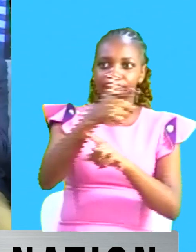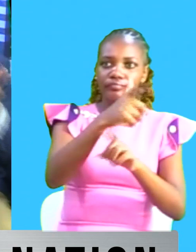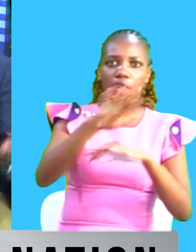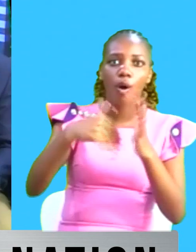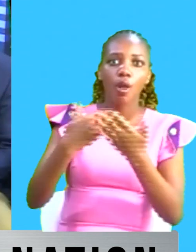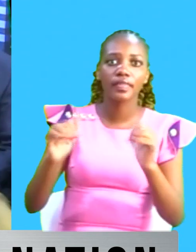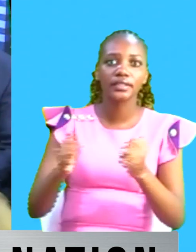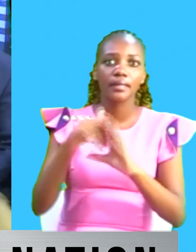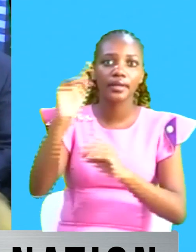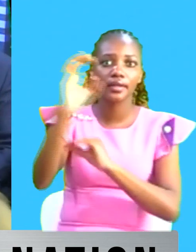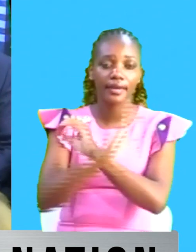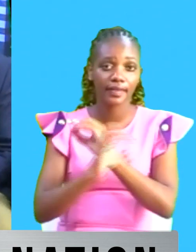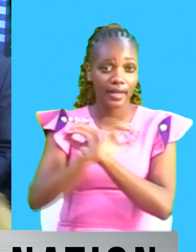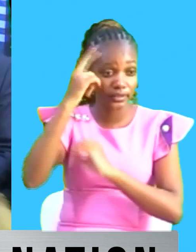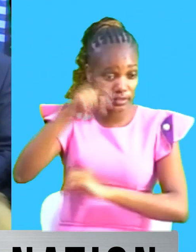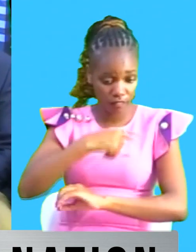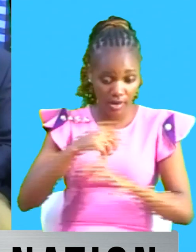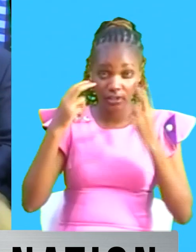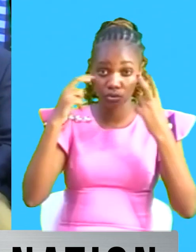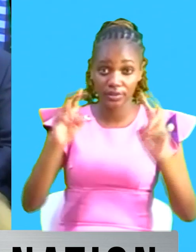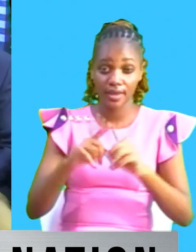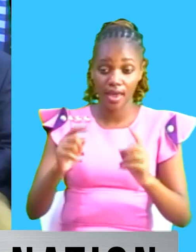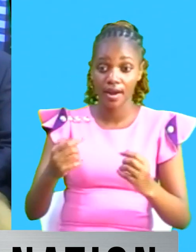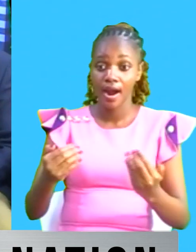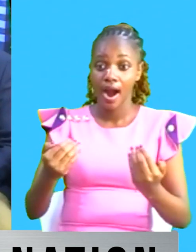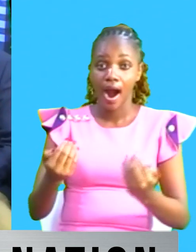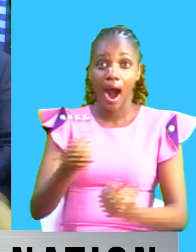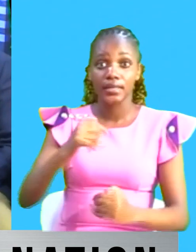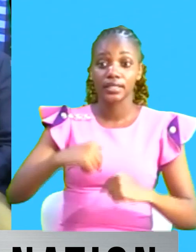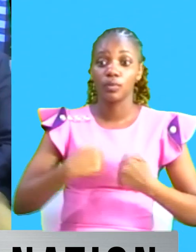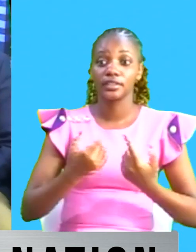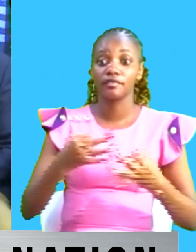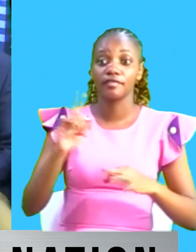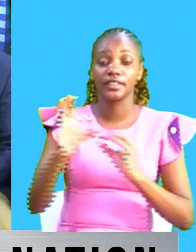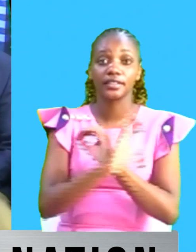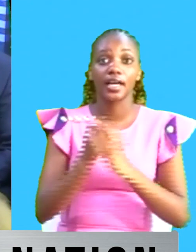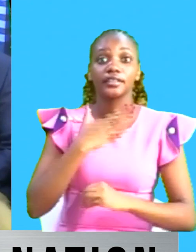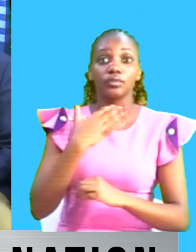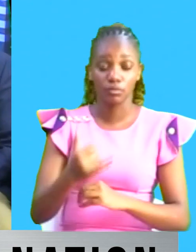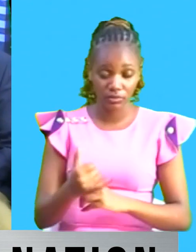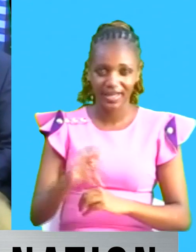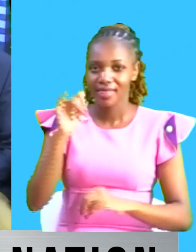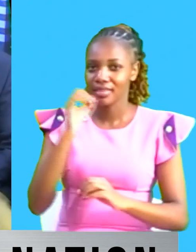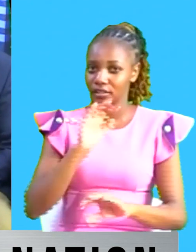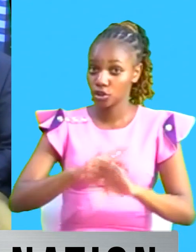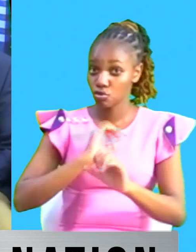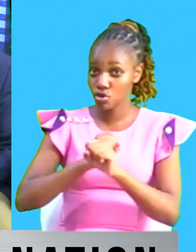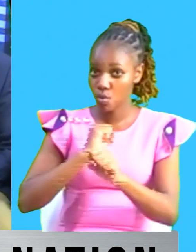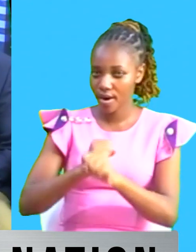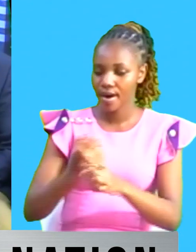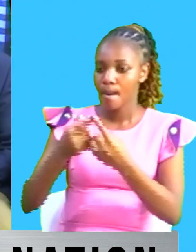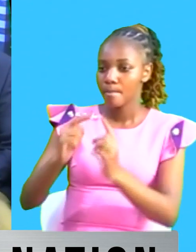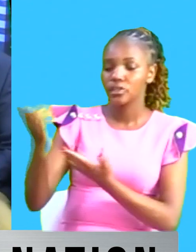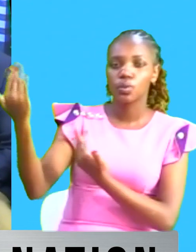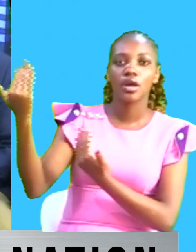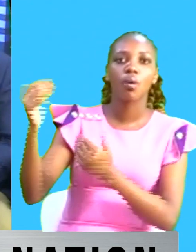across the country, for us to see and ask ourselves if this is the country that we want, is really good. We hope that we are